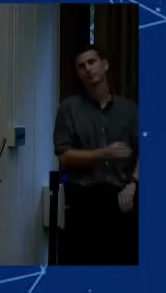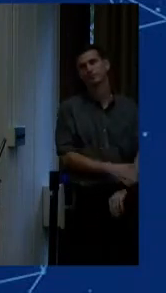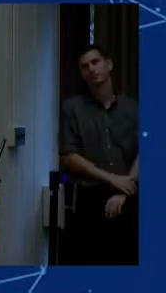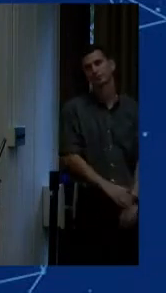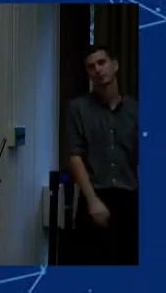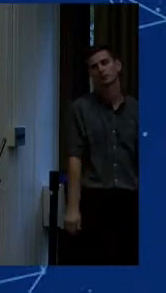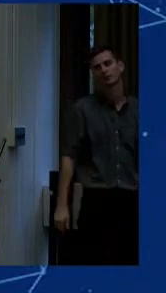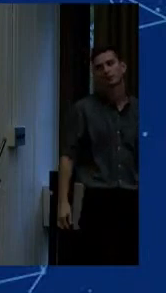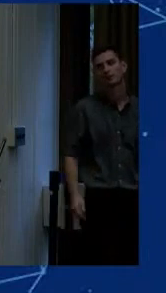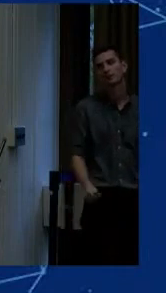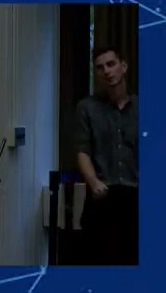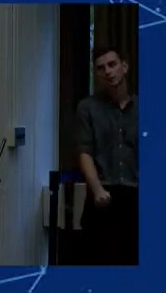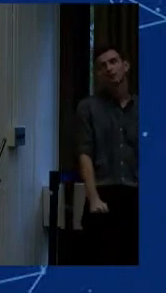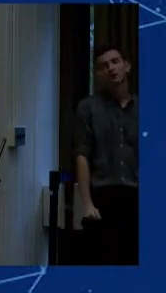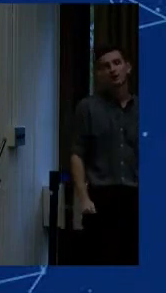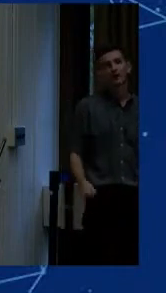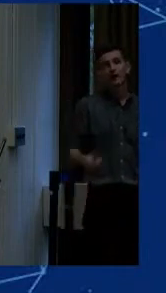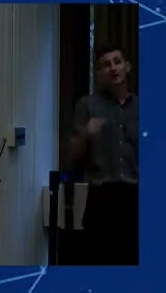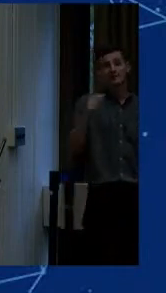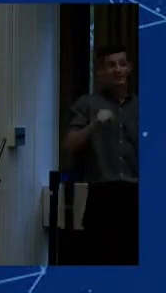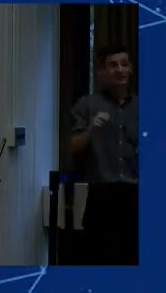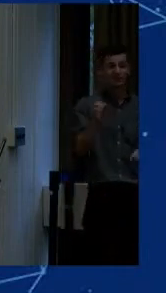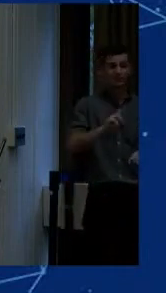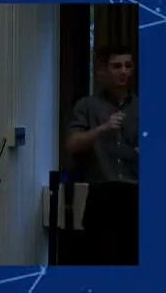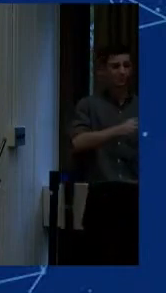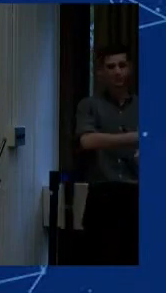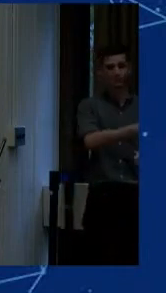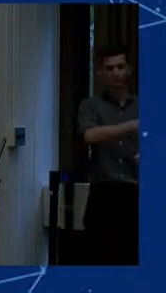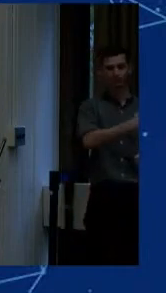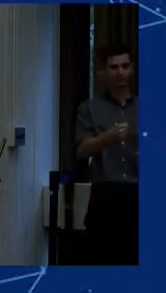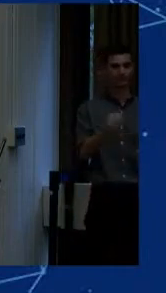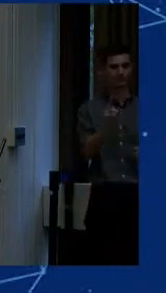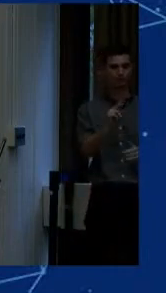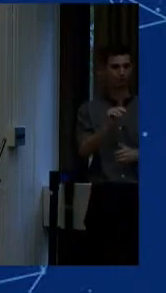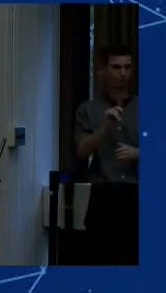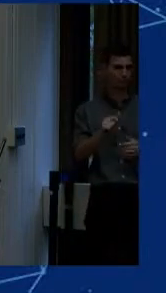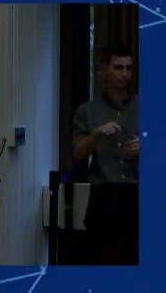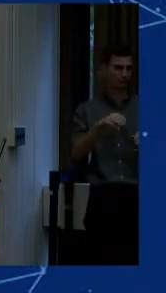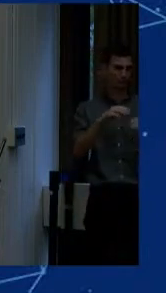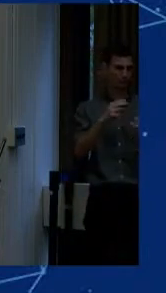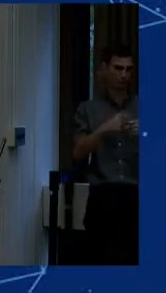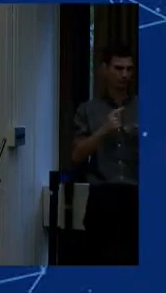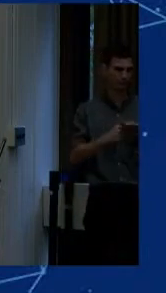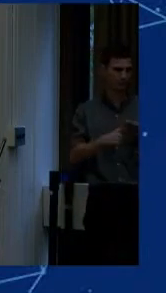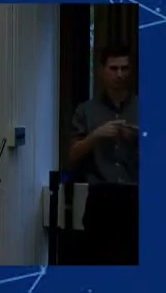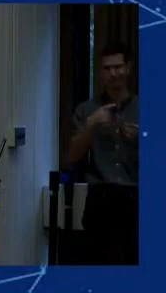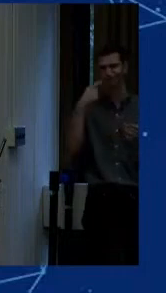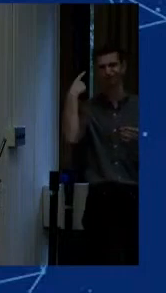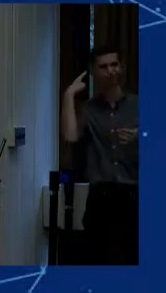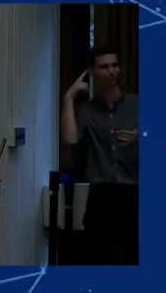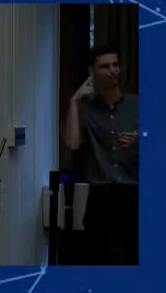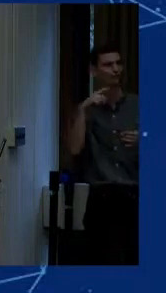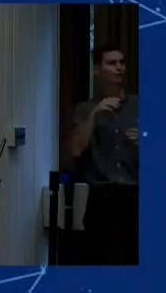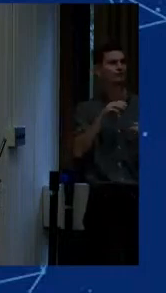sprinkled throughout every unit that we do. We move on to space, or we move on to Earth systems. Whatever we're doing,